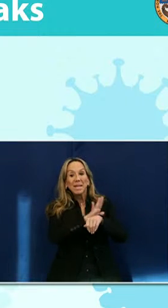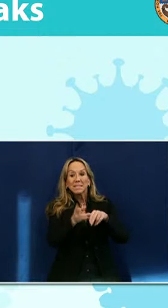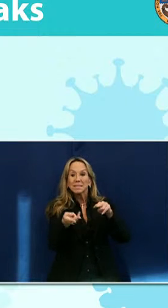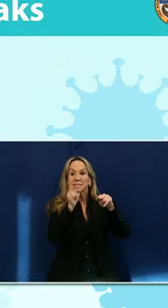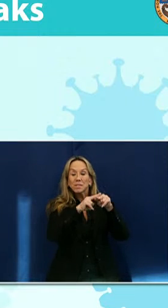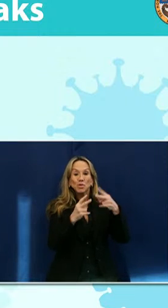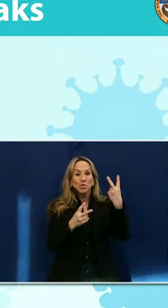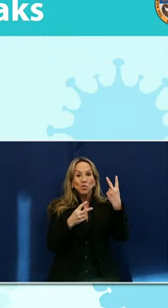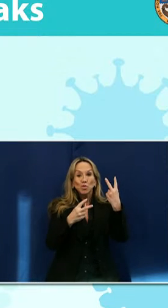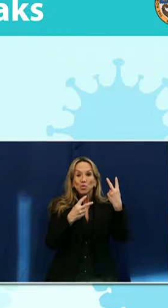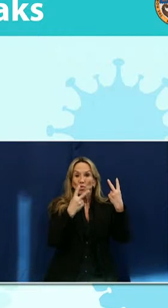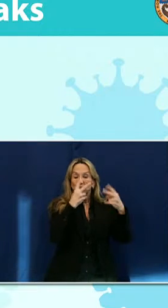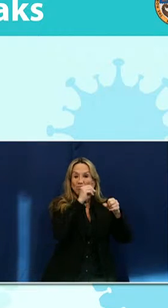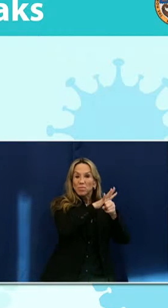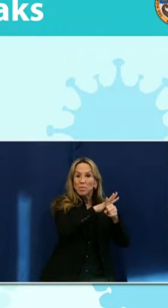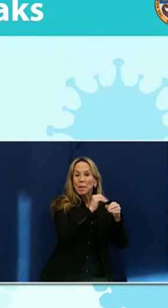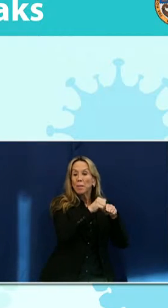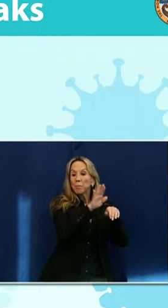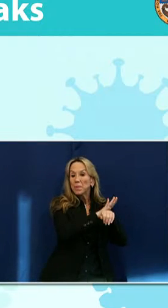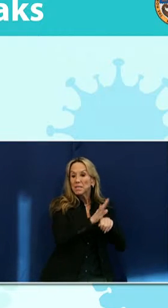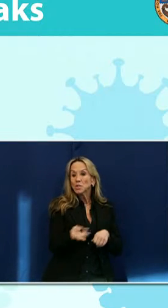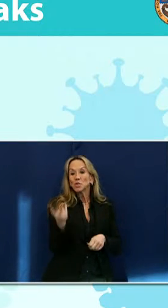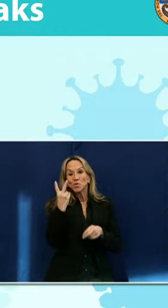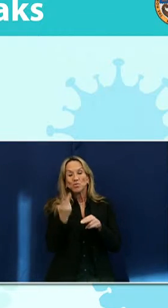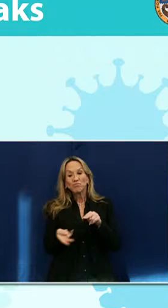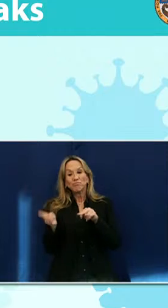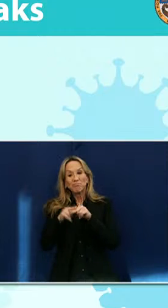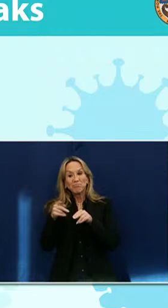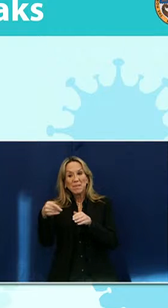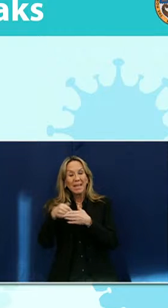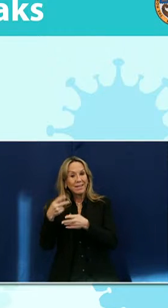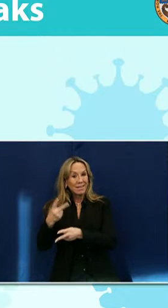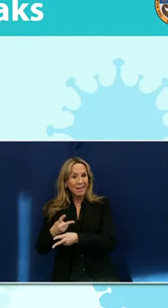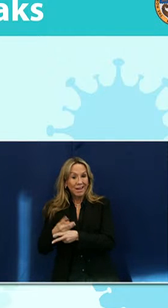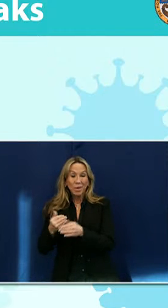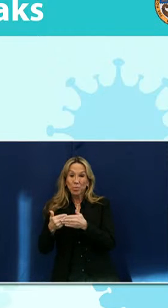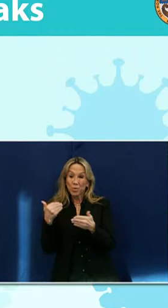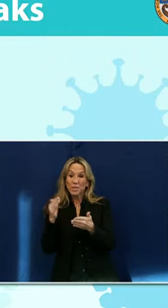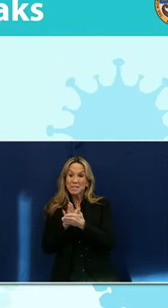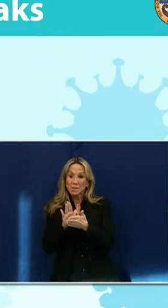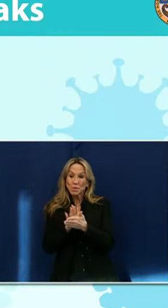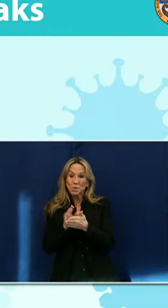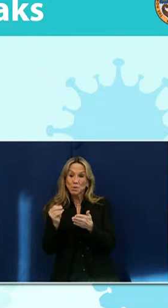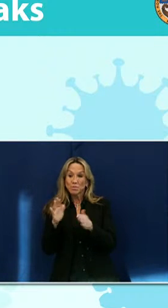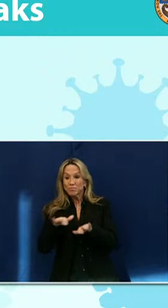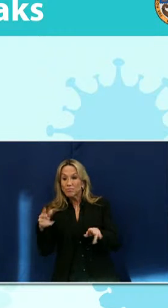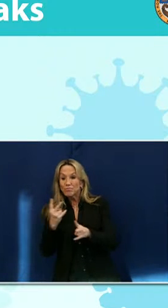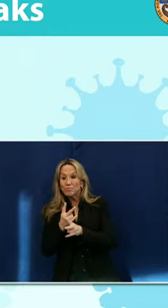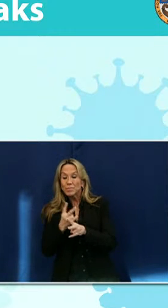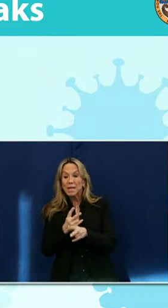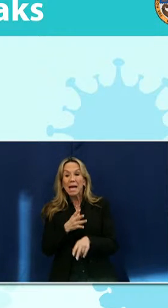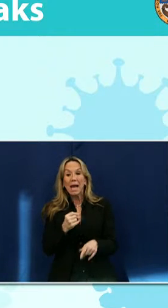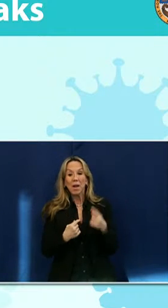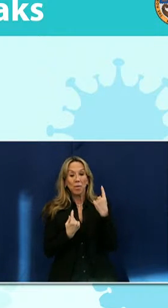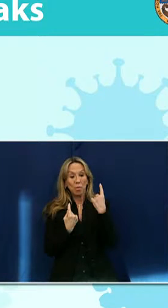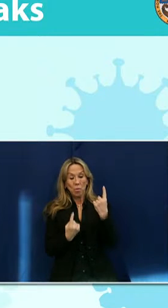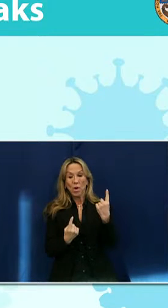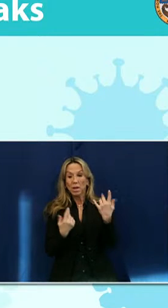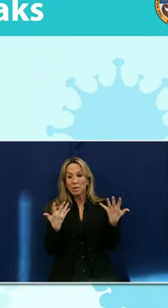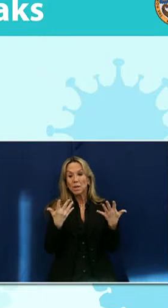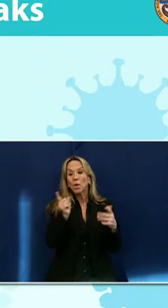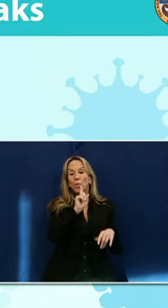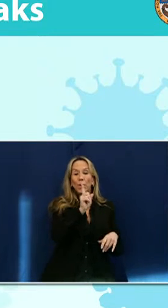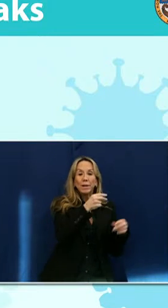2 outbreaks in daycare, preschool, and childcare settings, and 1 outbreak of each sector. That includes food